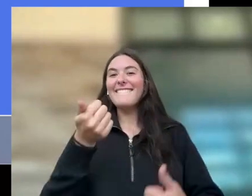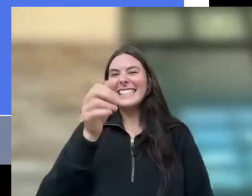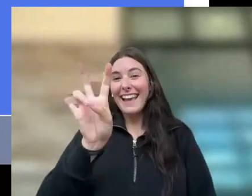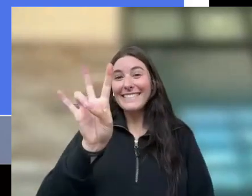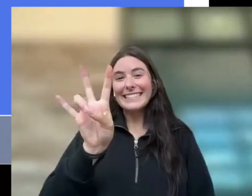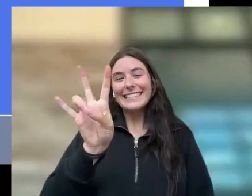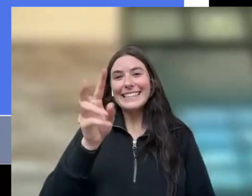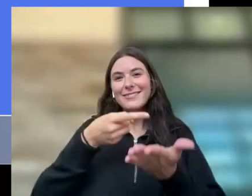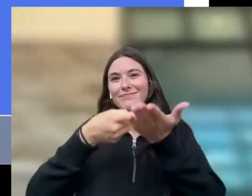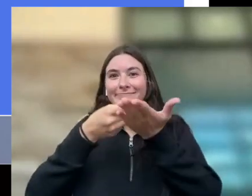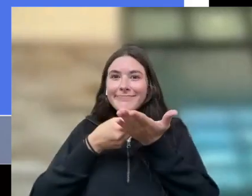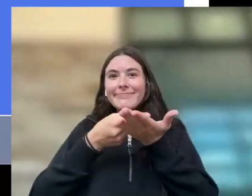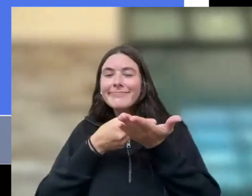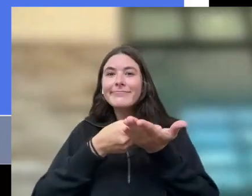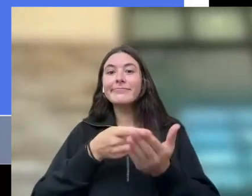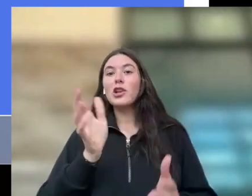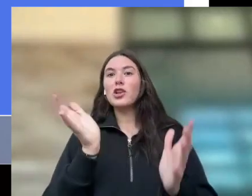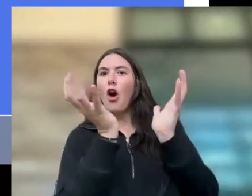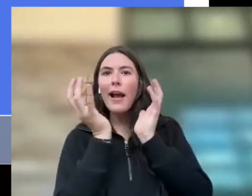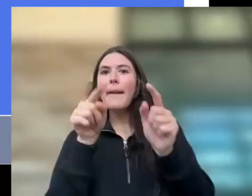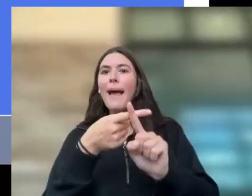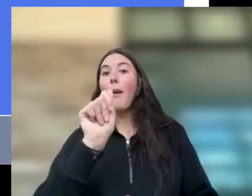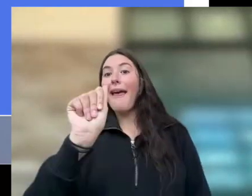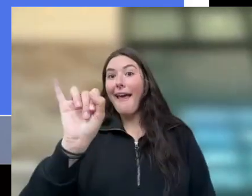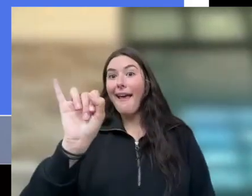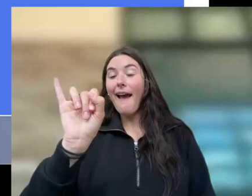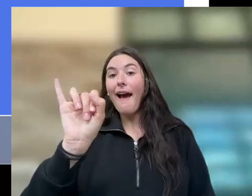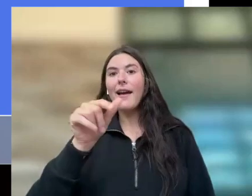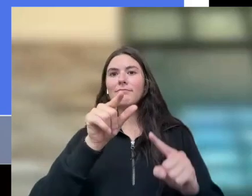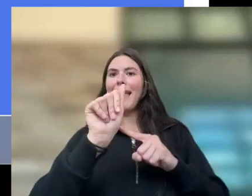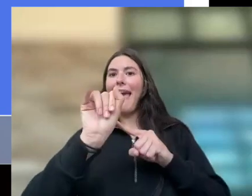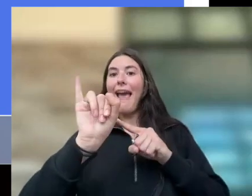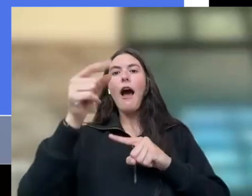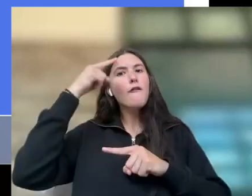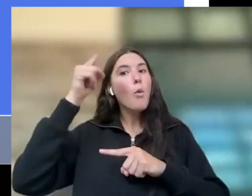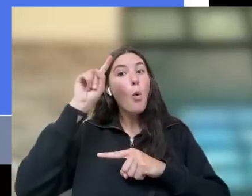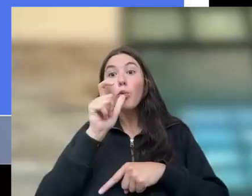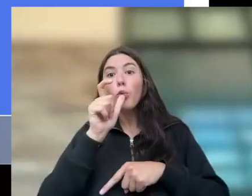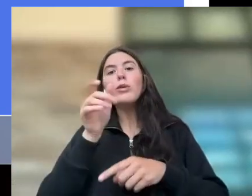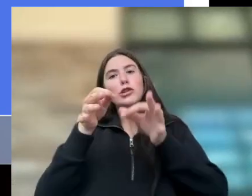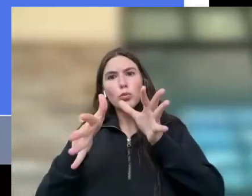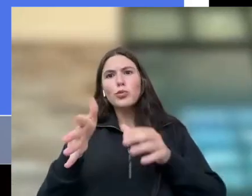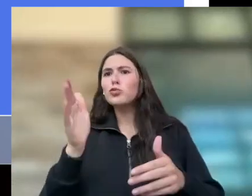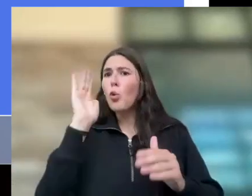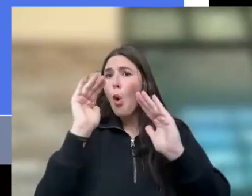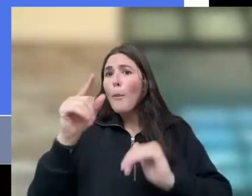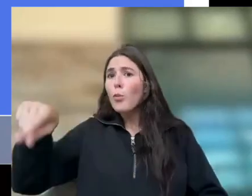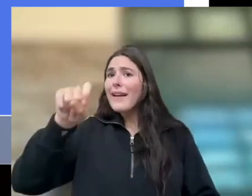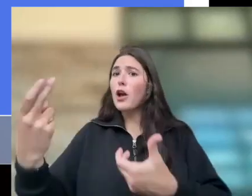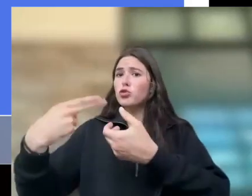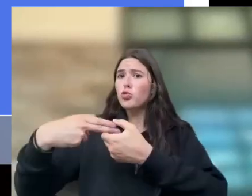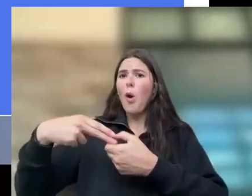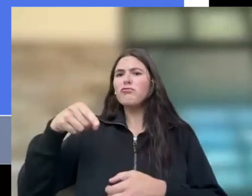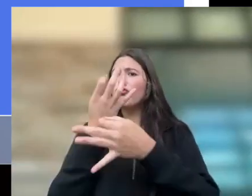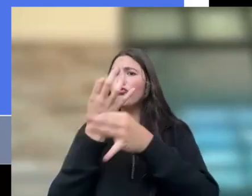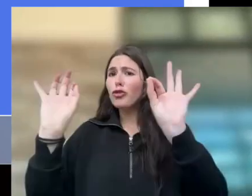speakers talking about AI. I'm one of the co organizers, and it's AI for interpreters. So I hope you can join us. It's free and you can